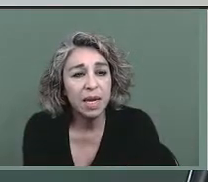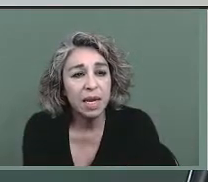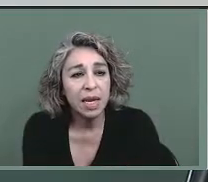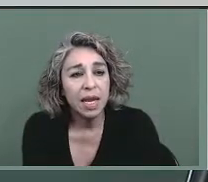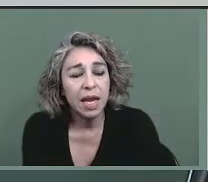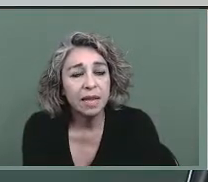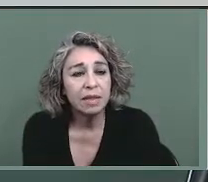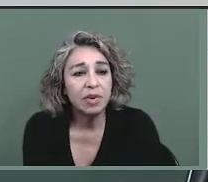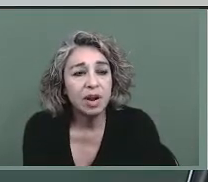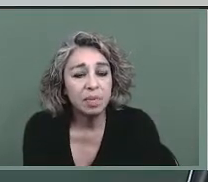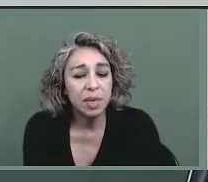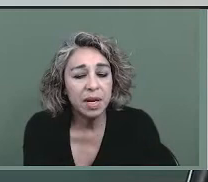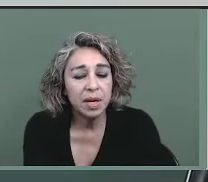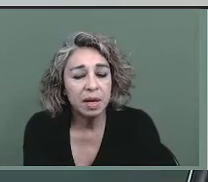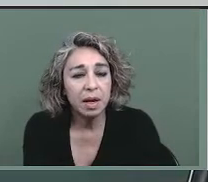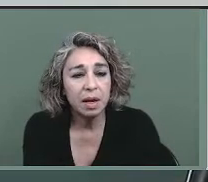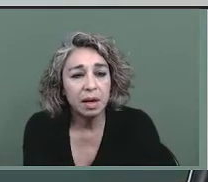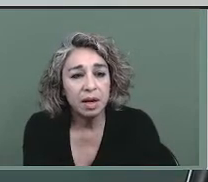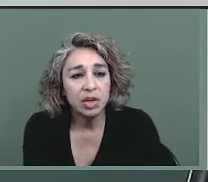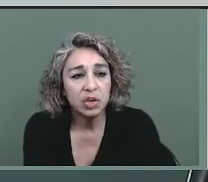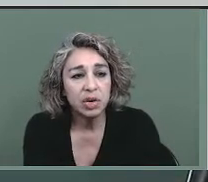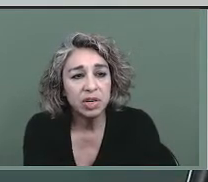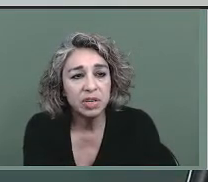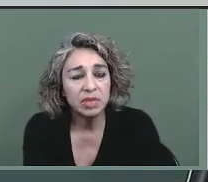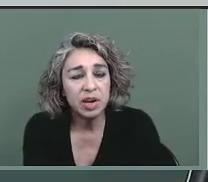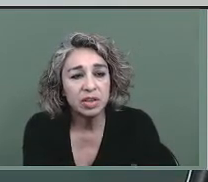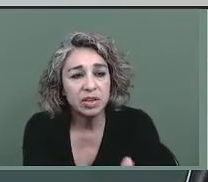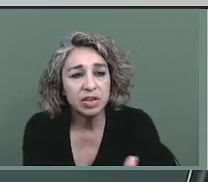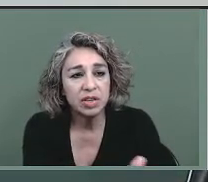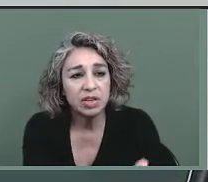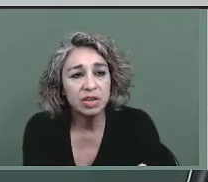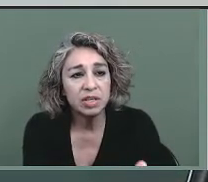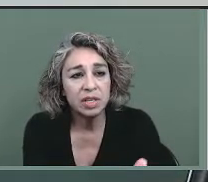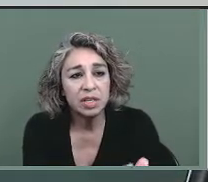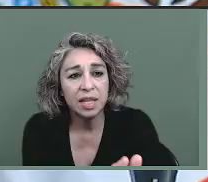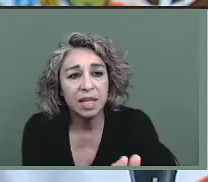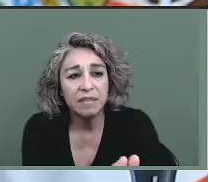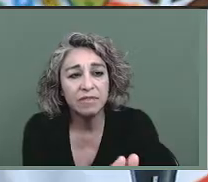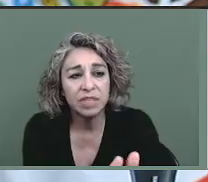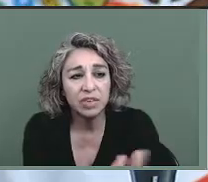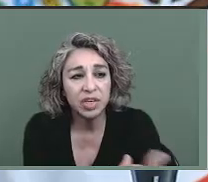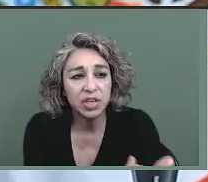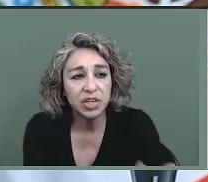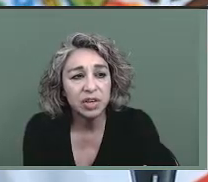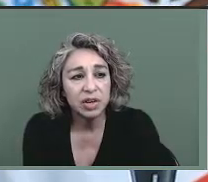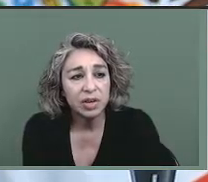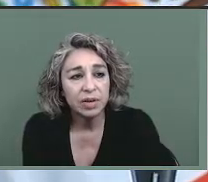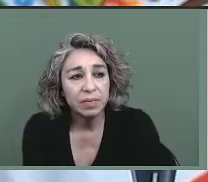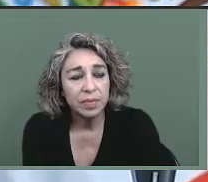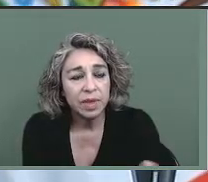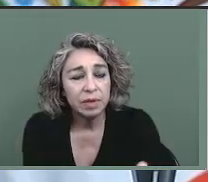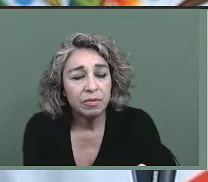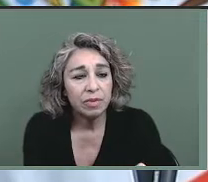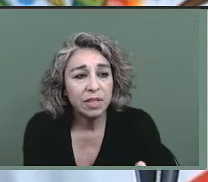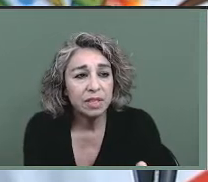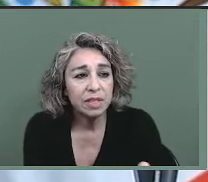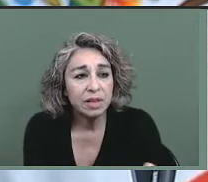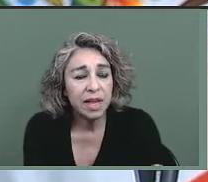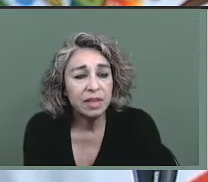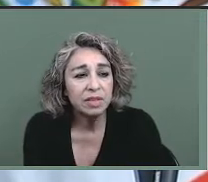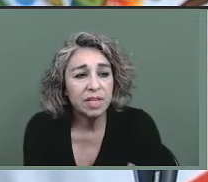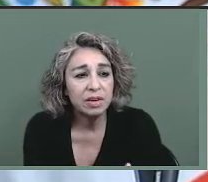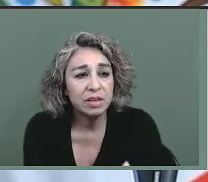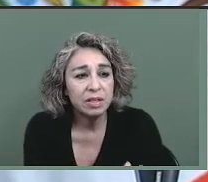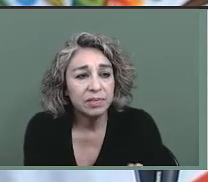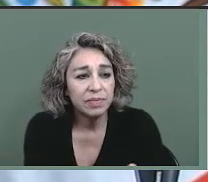money, and that there not be any shortage of doctors and nurses, and the infrastructure for the